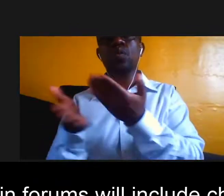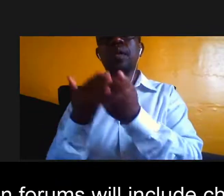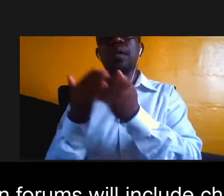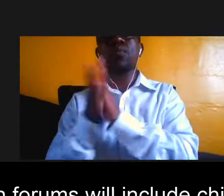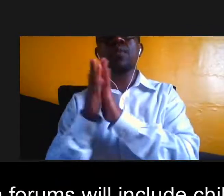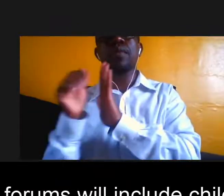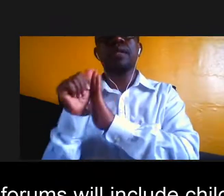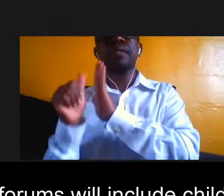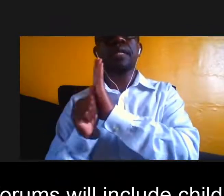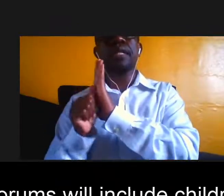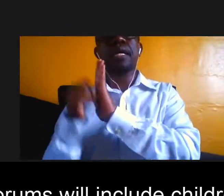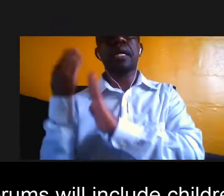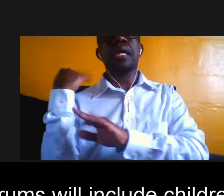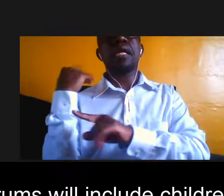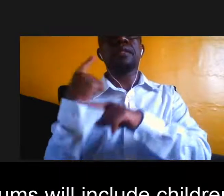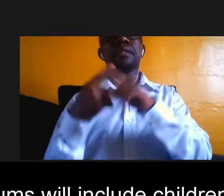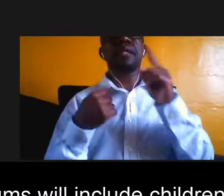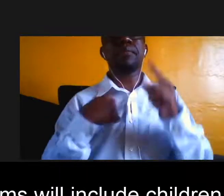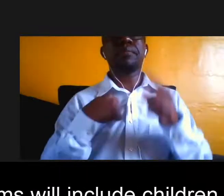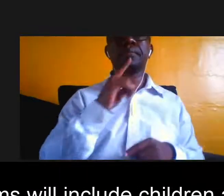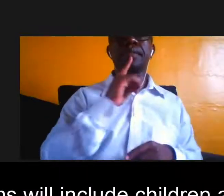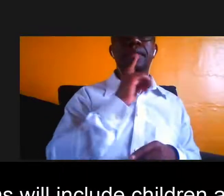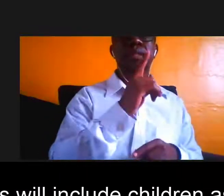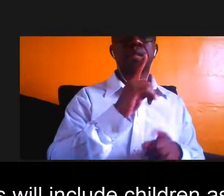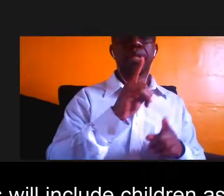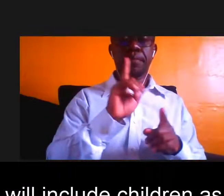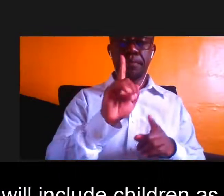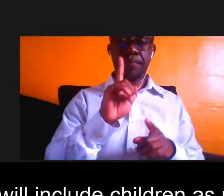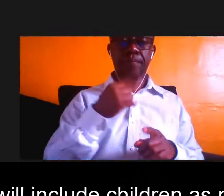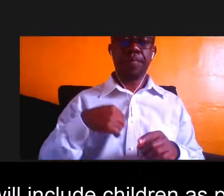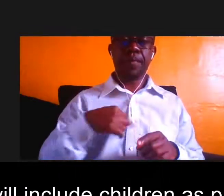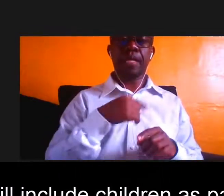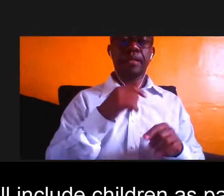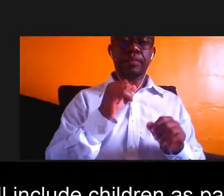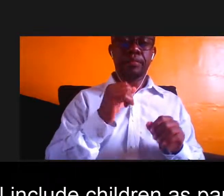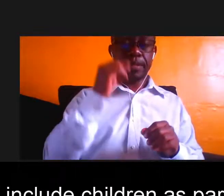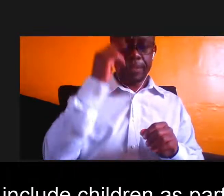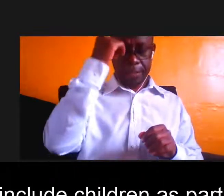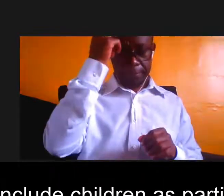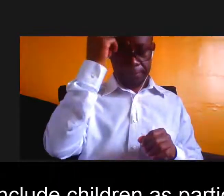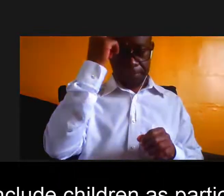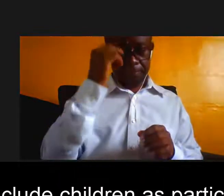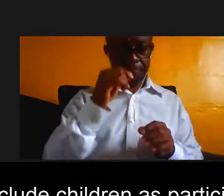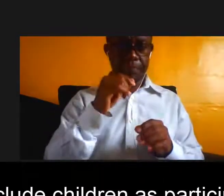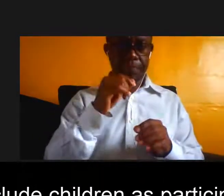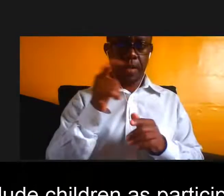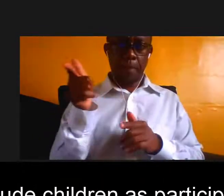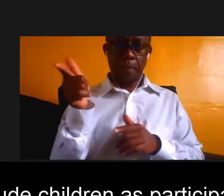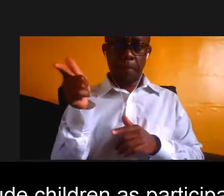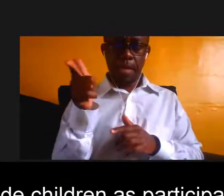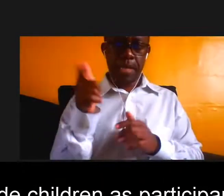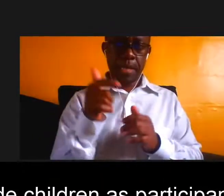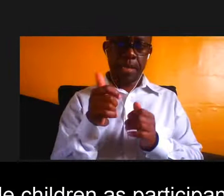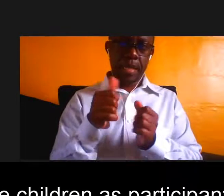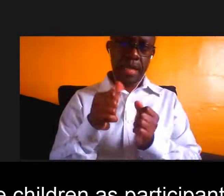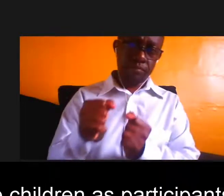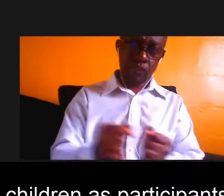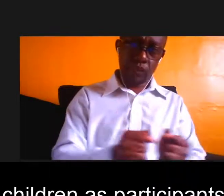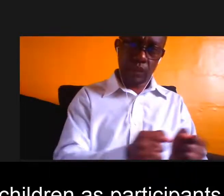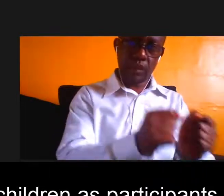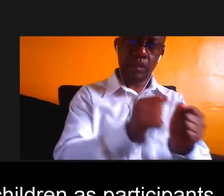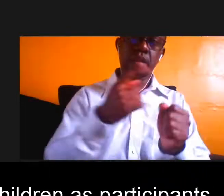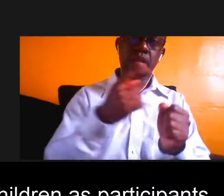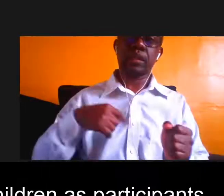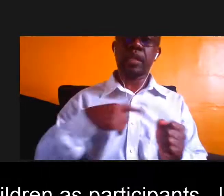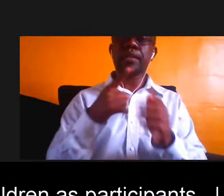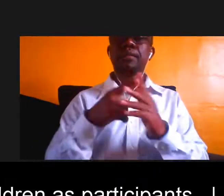I'll re-echo that we need a strategic we need to think through strategically how we are going to set the agenda at the media